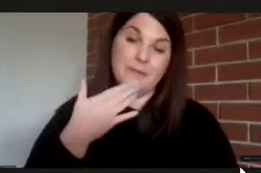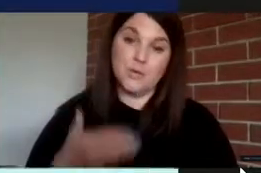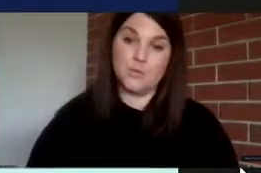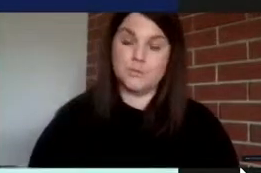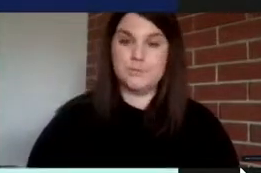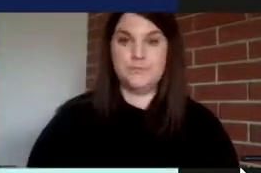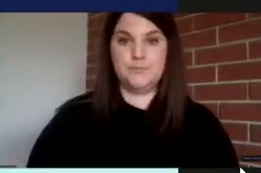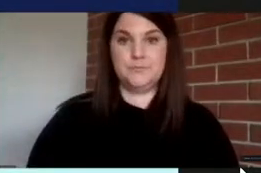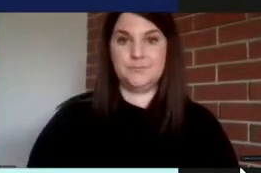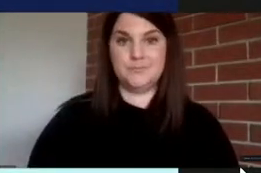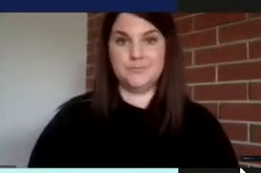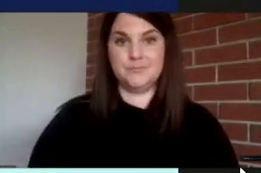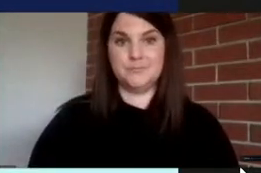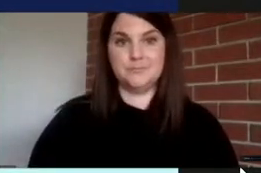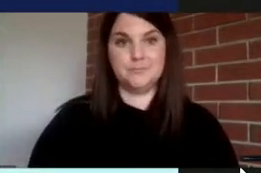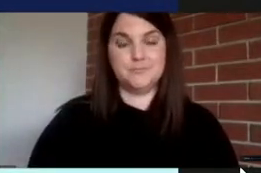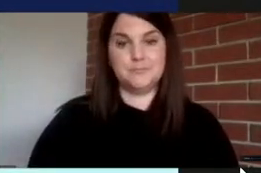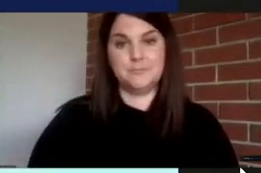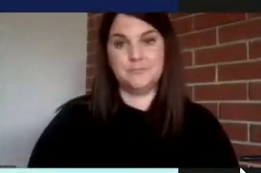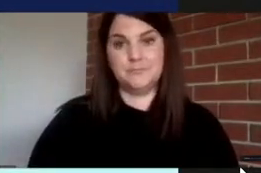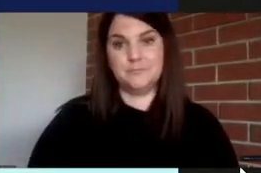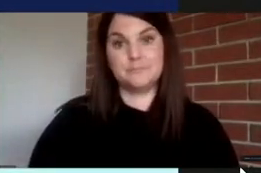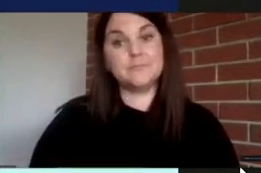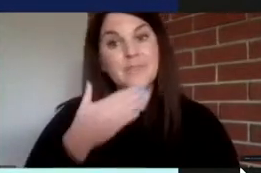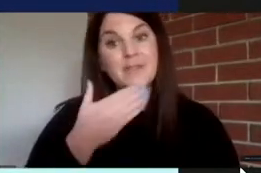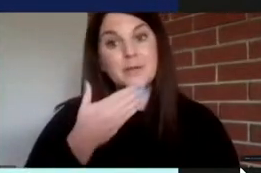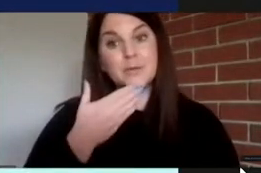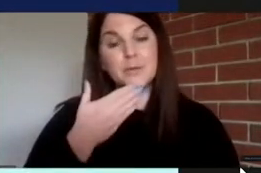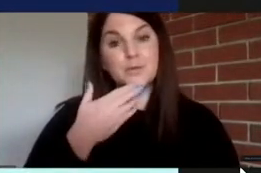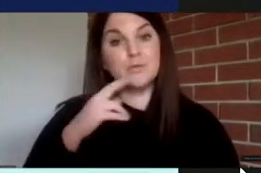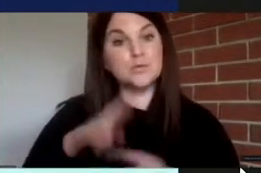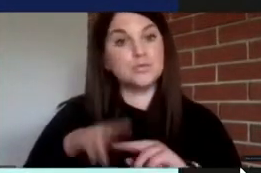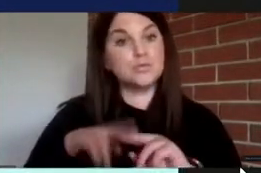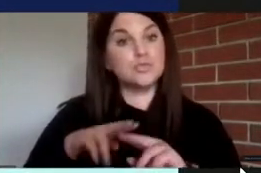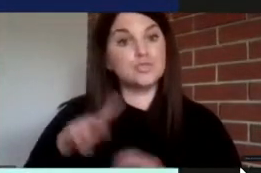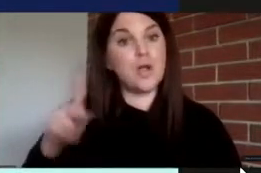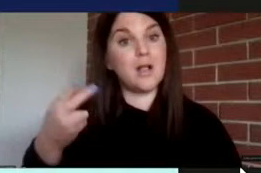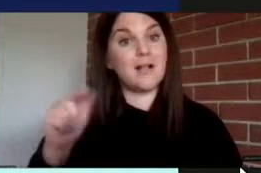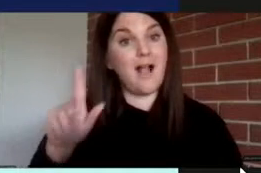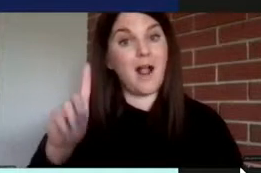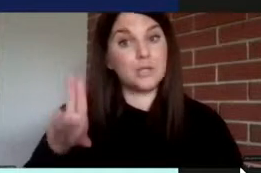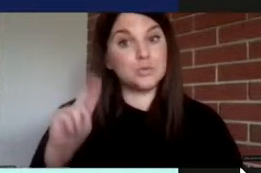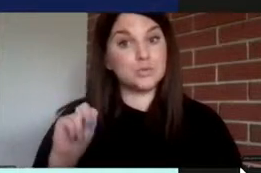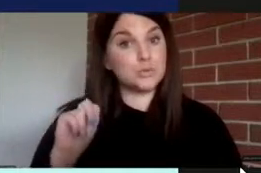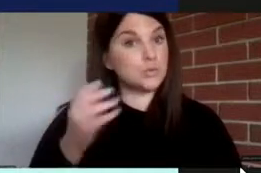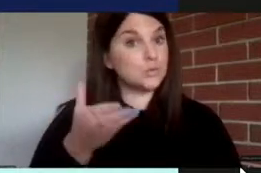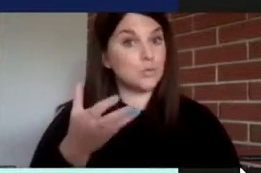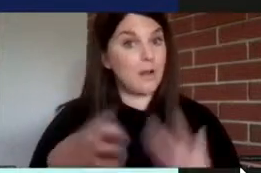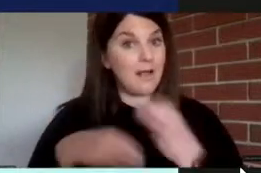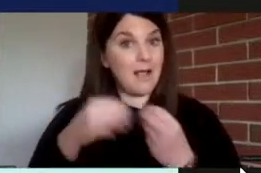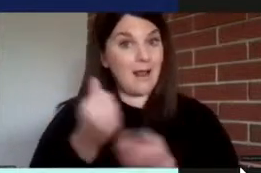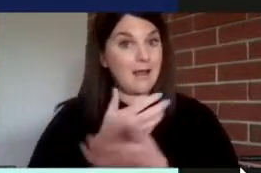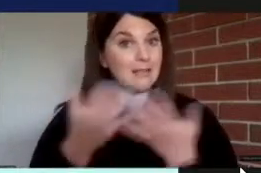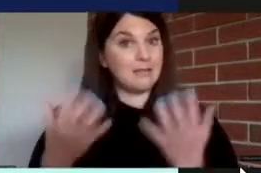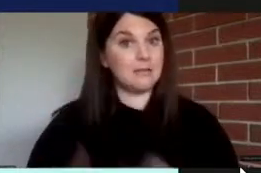Thank you, Dr. Venters. Chair Khaldun, anything else to add before opening up to the full task force?